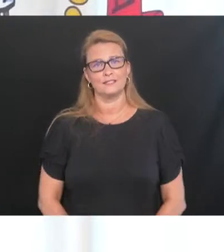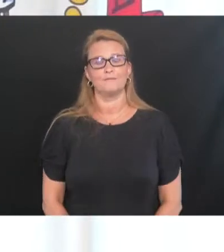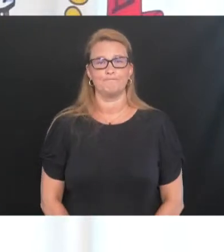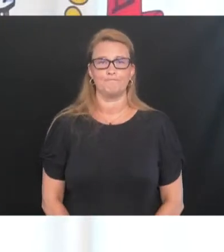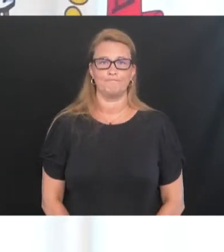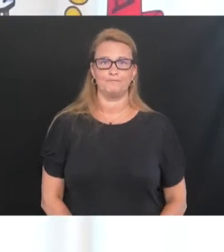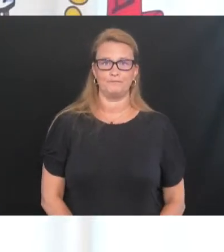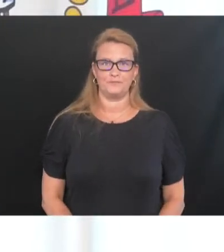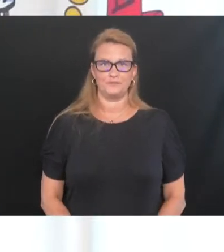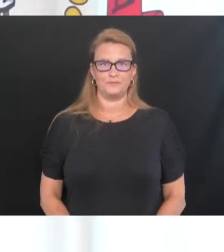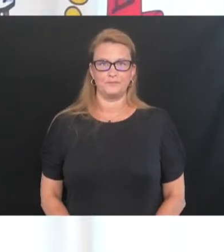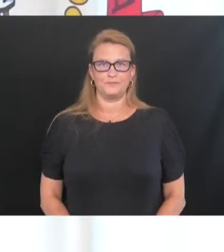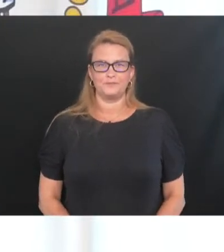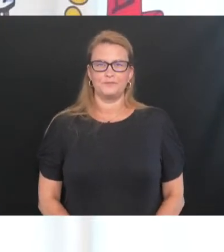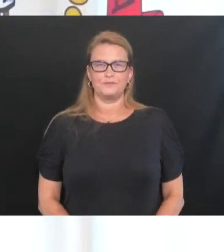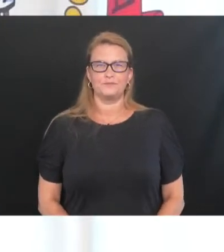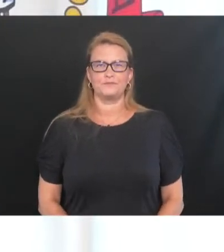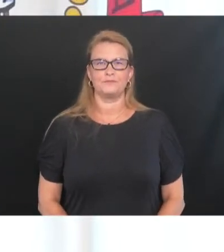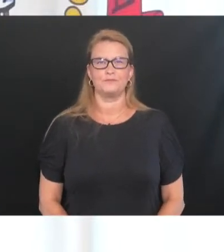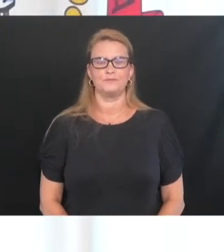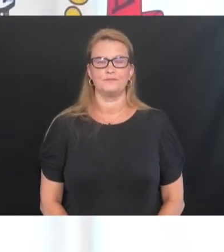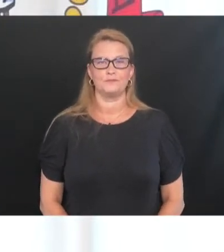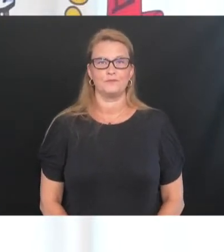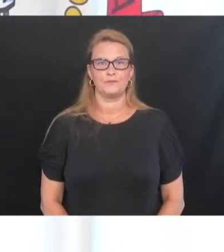and that's what we're going to do. So,